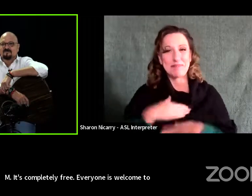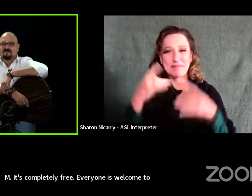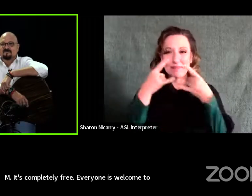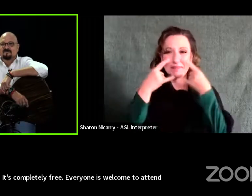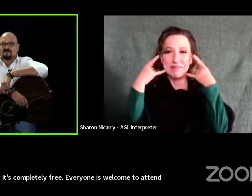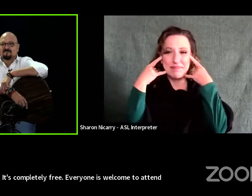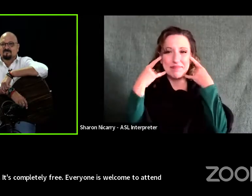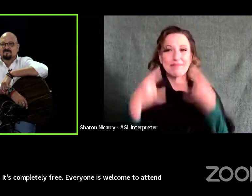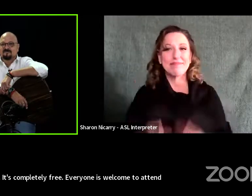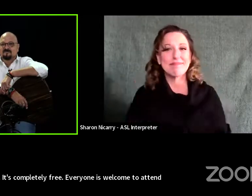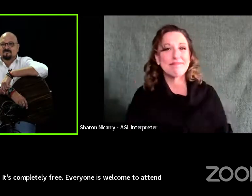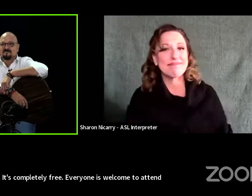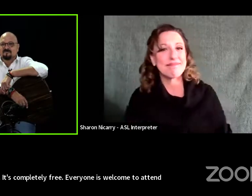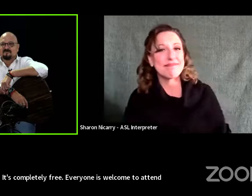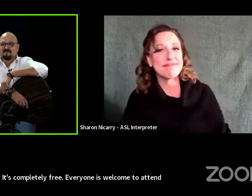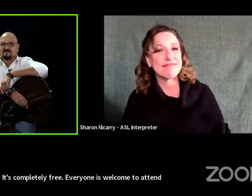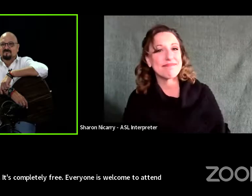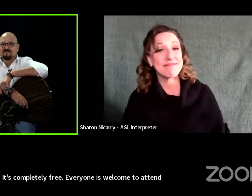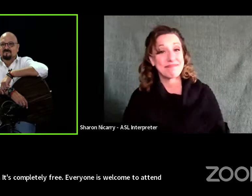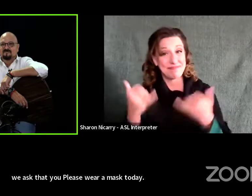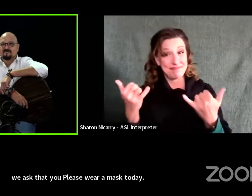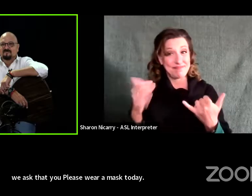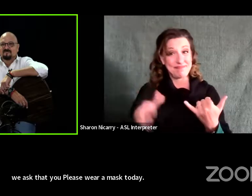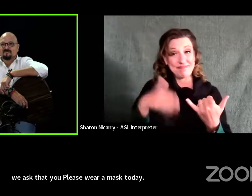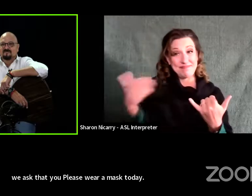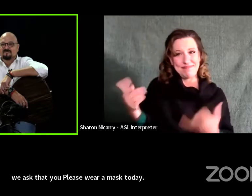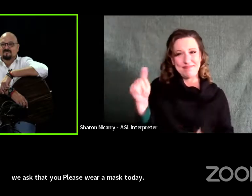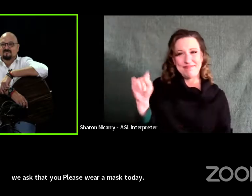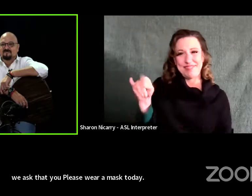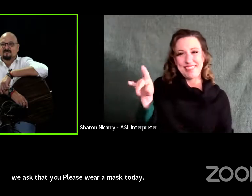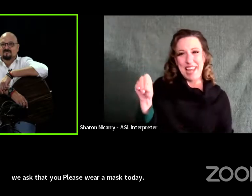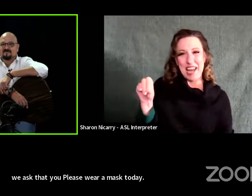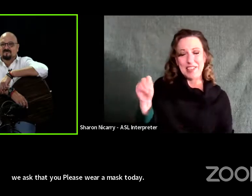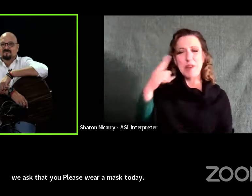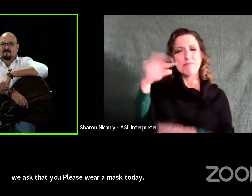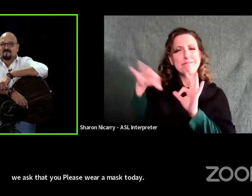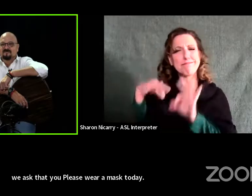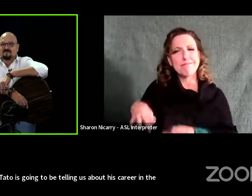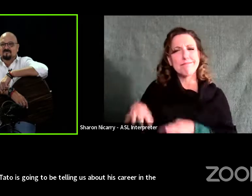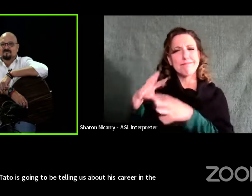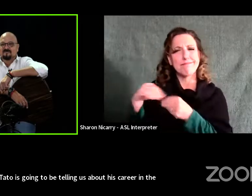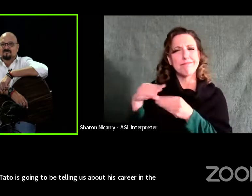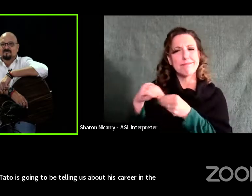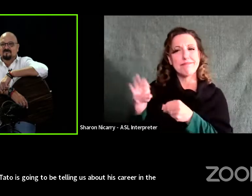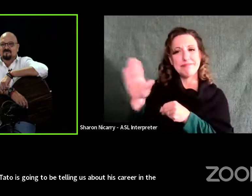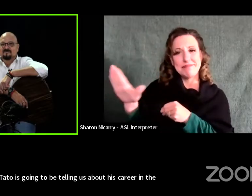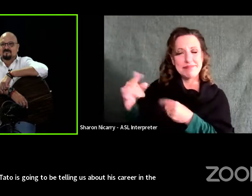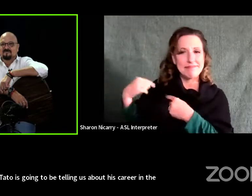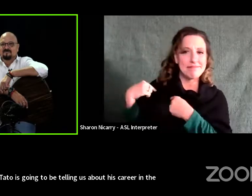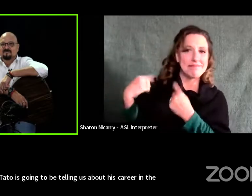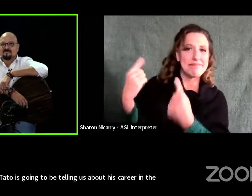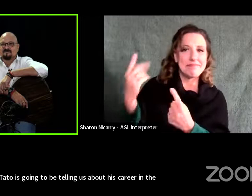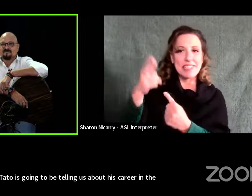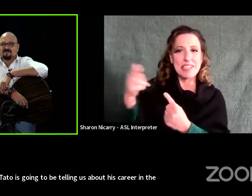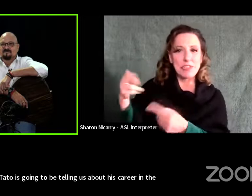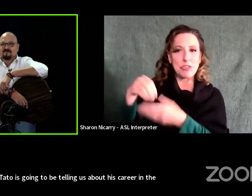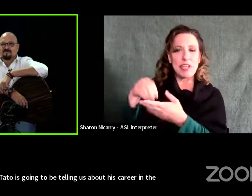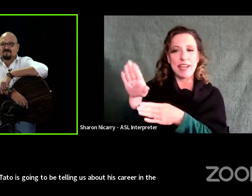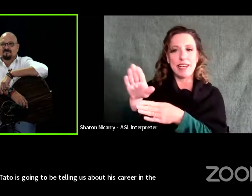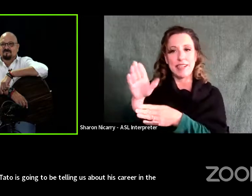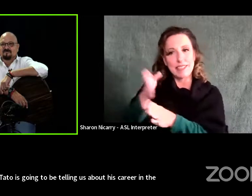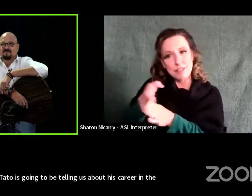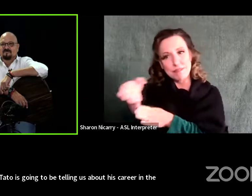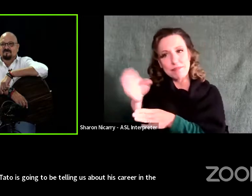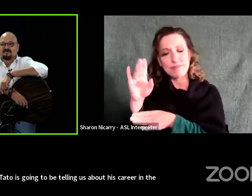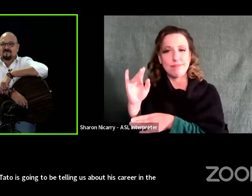mask. Today, Tato is going to be telling us about his career in the music industry. He will be answering any questions